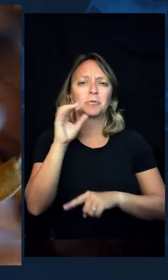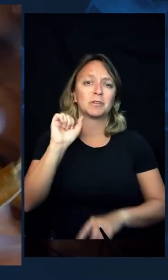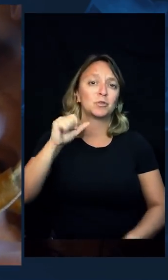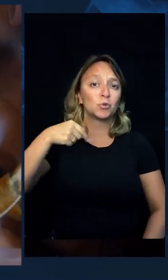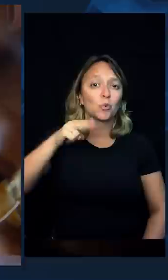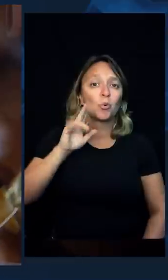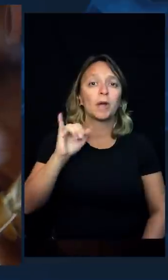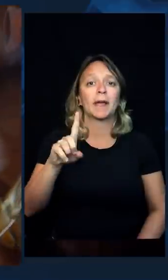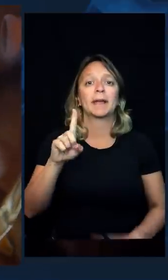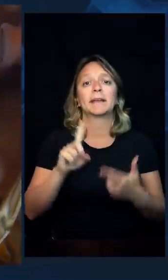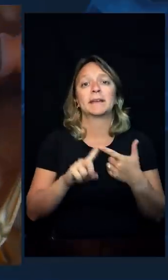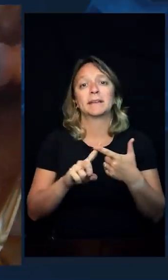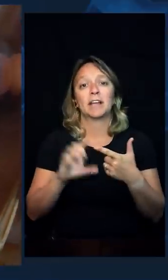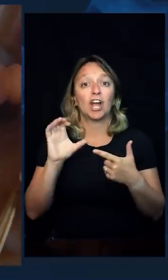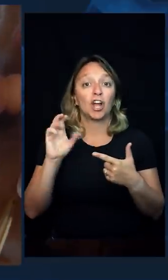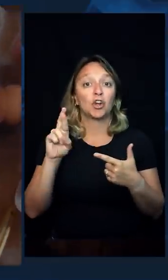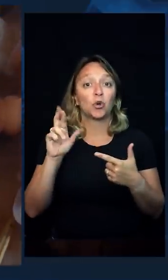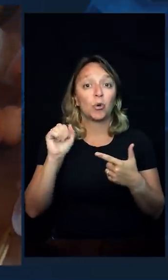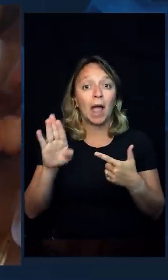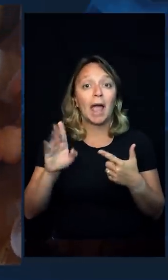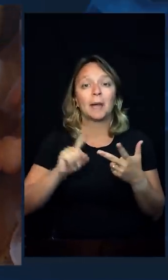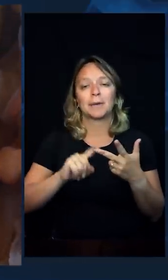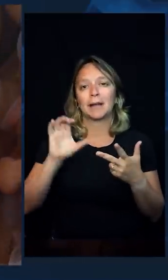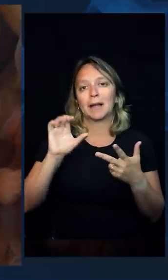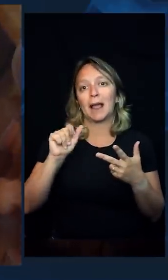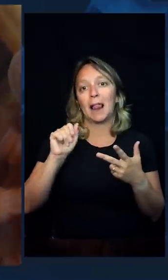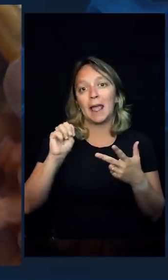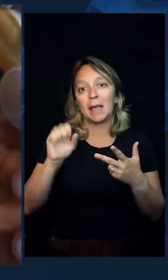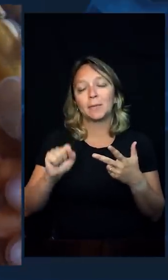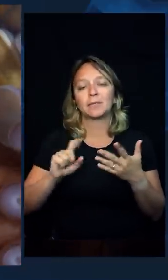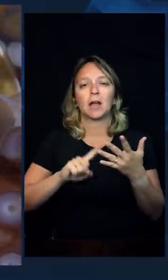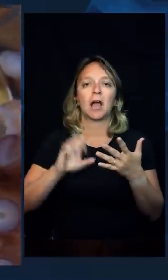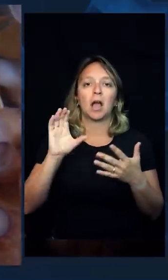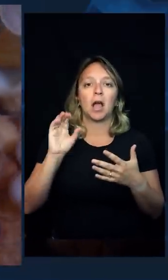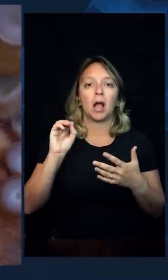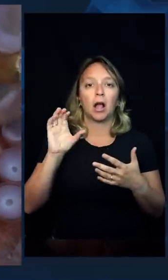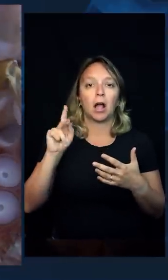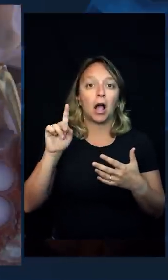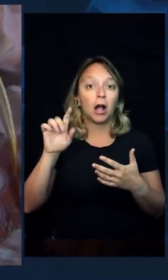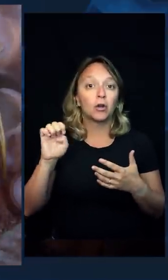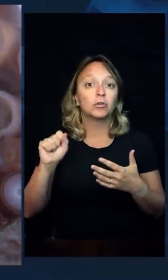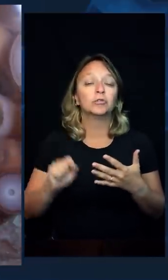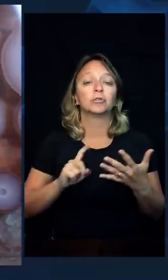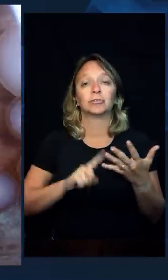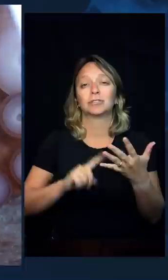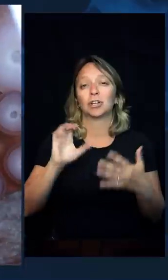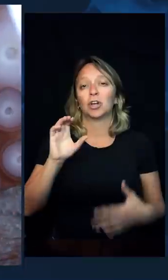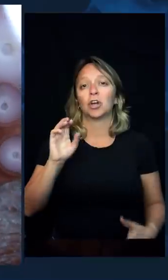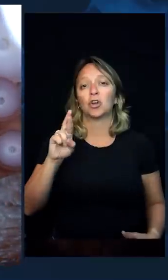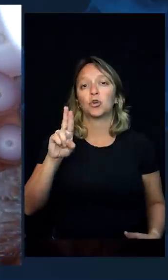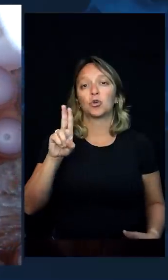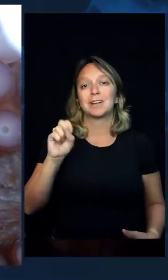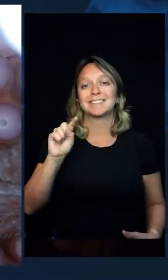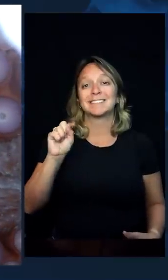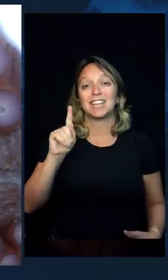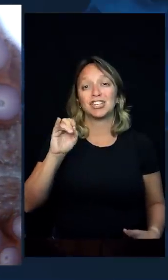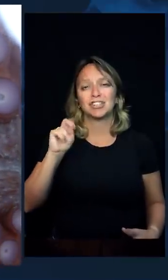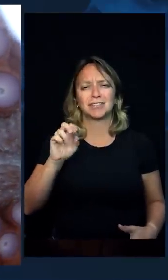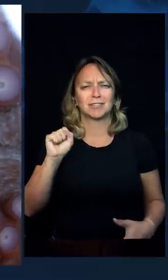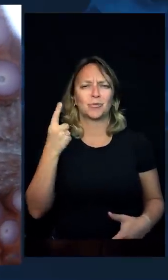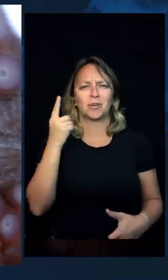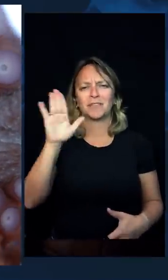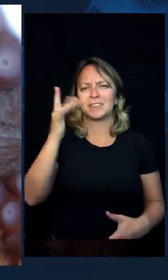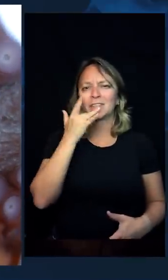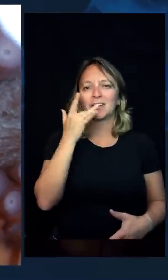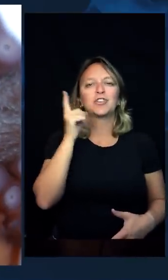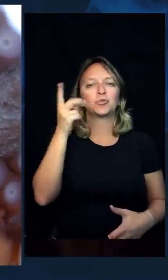squid, Dungeness crab, clams, cockles, crustaceans are one of his favorites, and you can tell by the clam shells that's